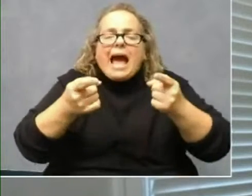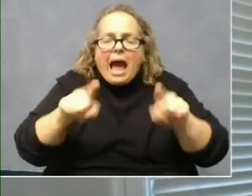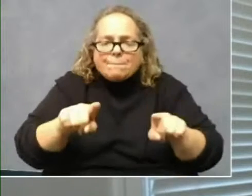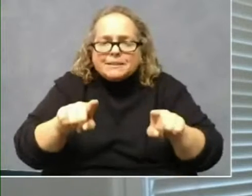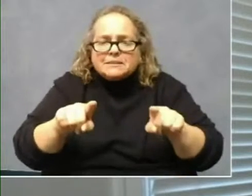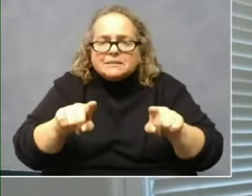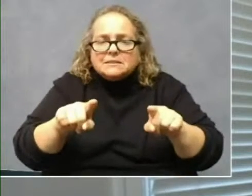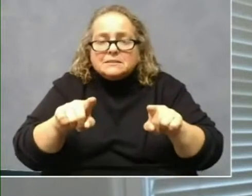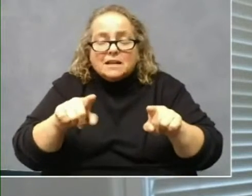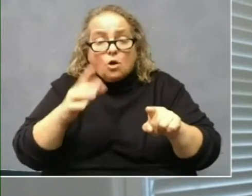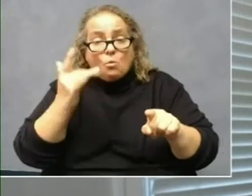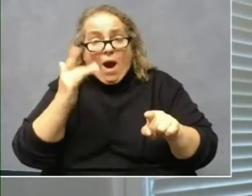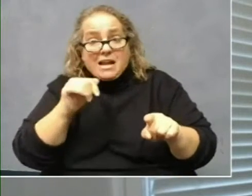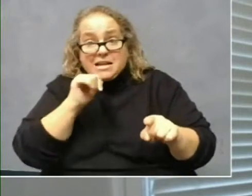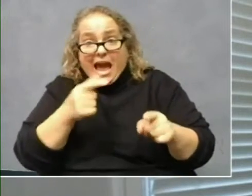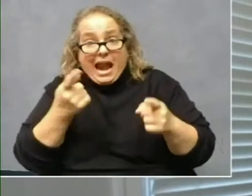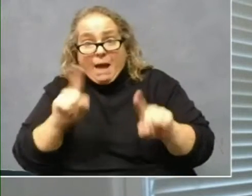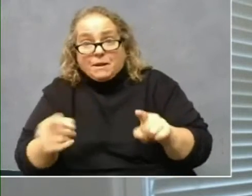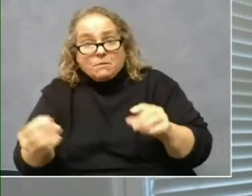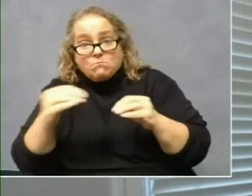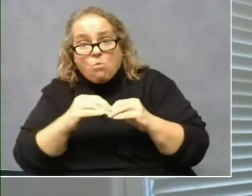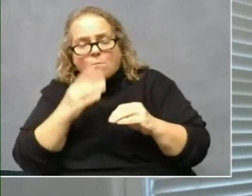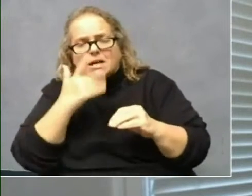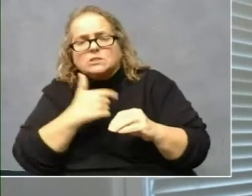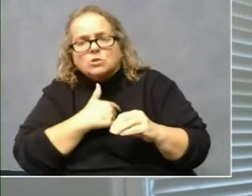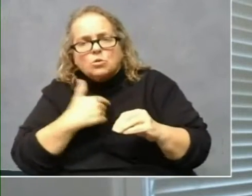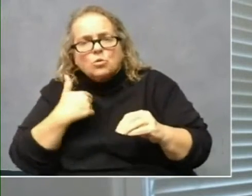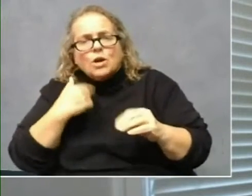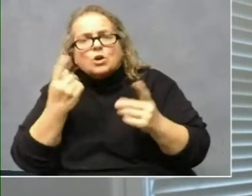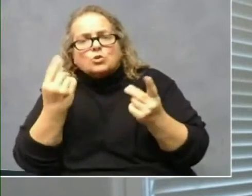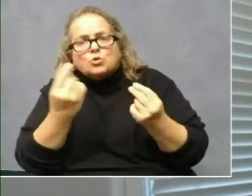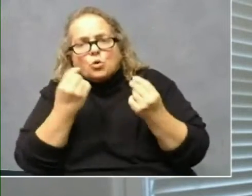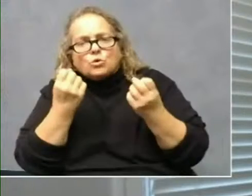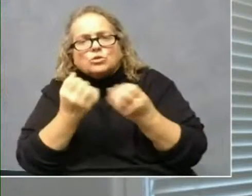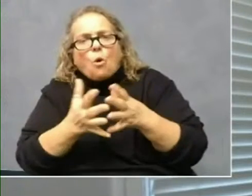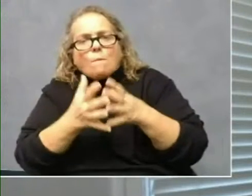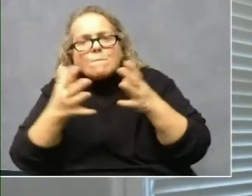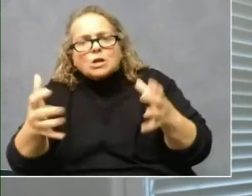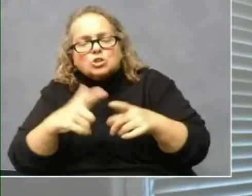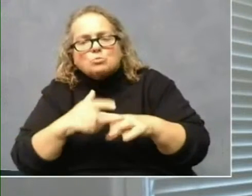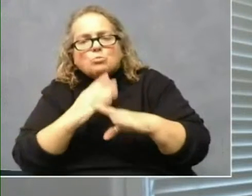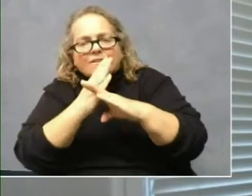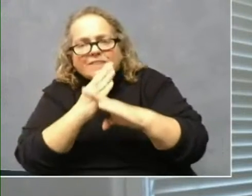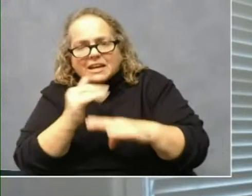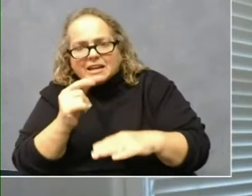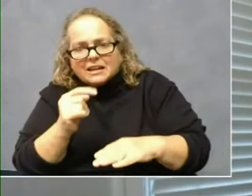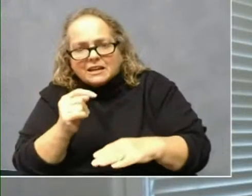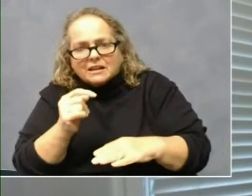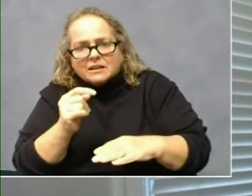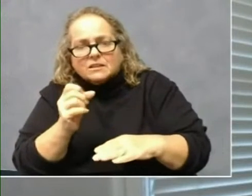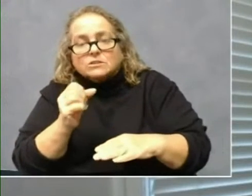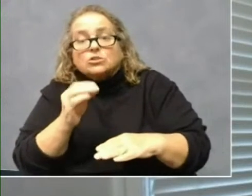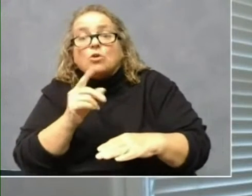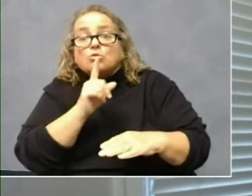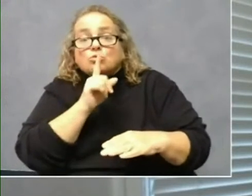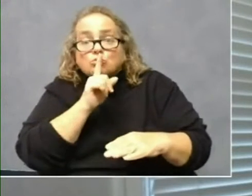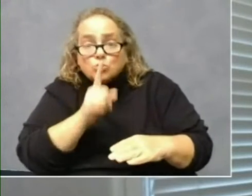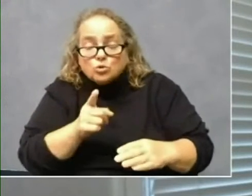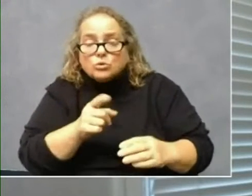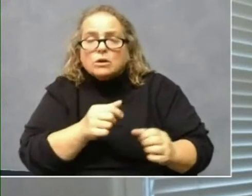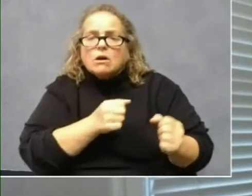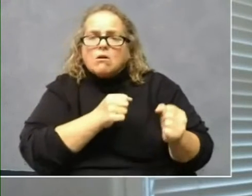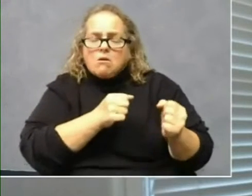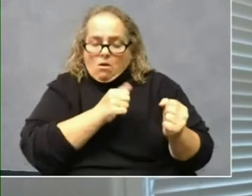to prevent it from happening more. So there is a cause and effect relationship between the choices we've made, which have been very, very difficult, and